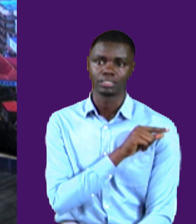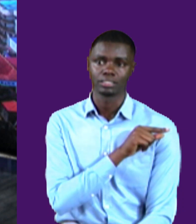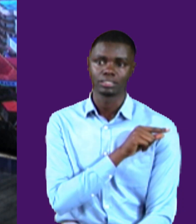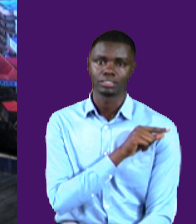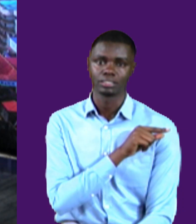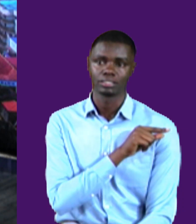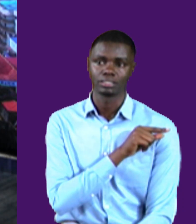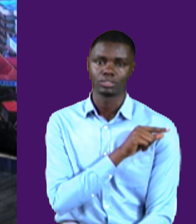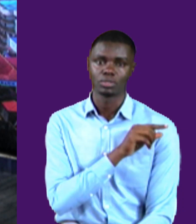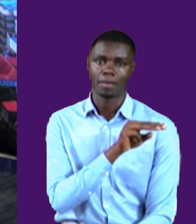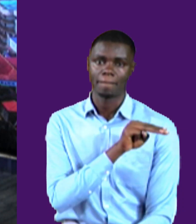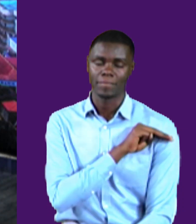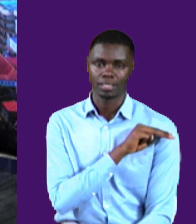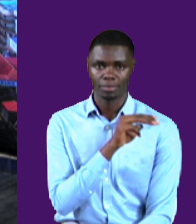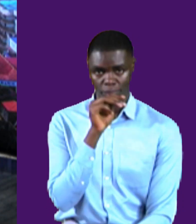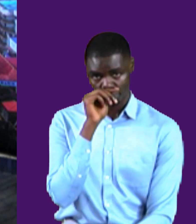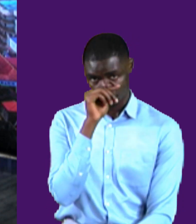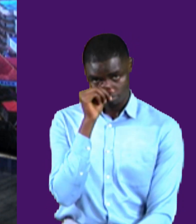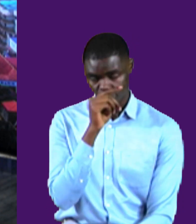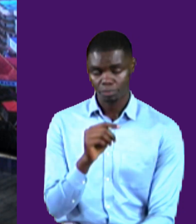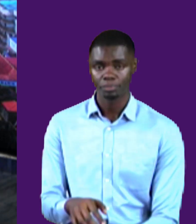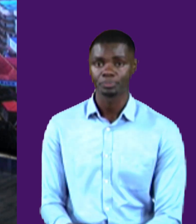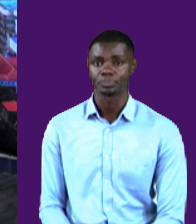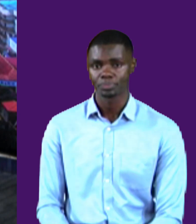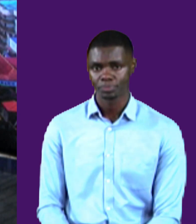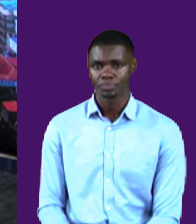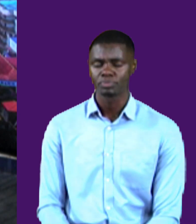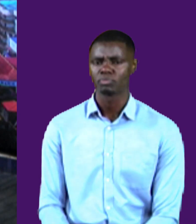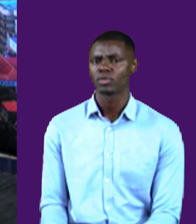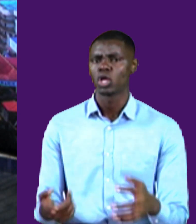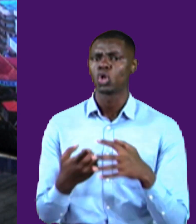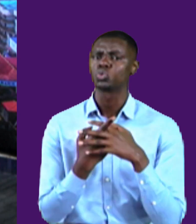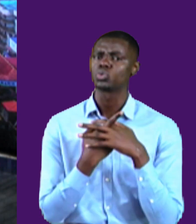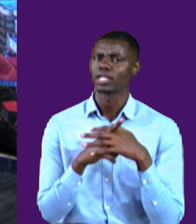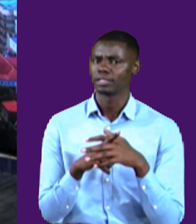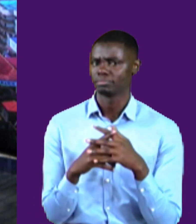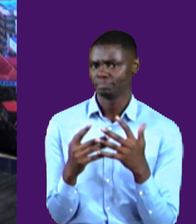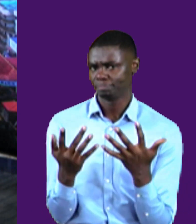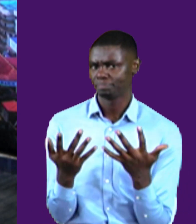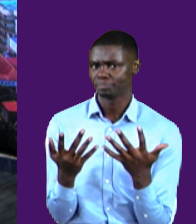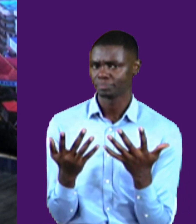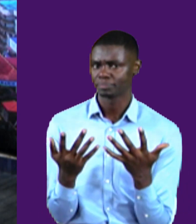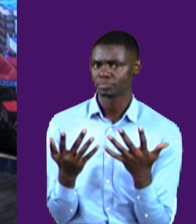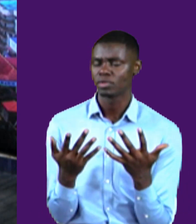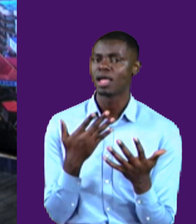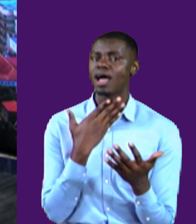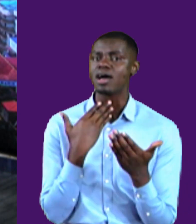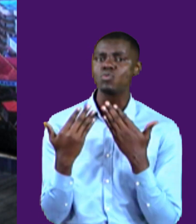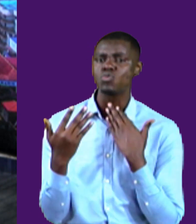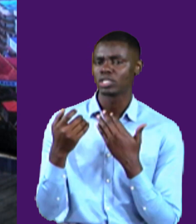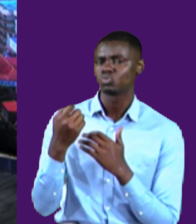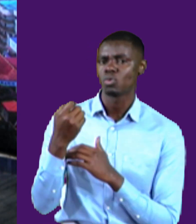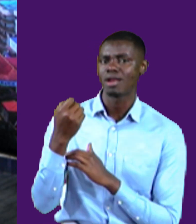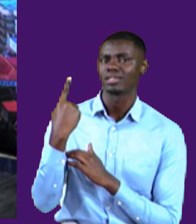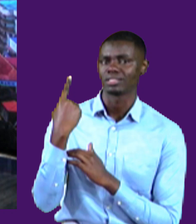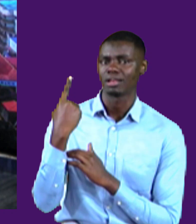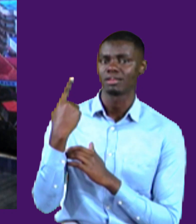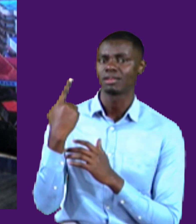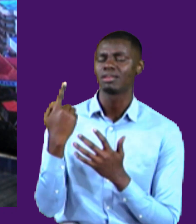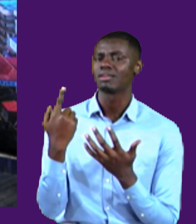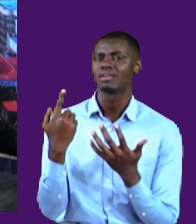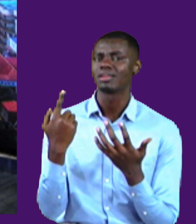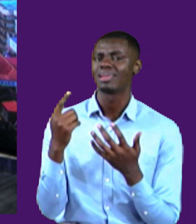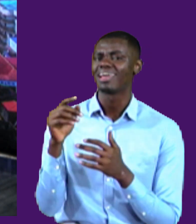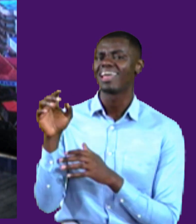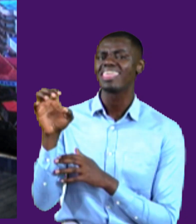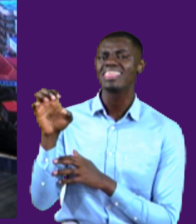interpreter is Gideon Minor. And to start with, I want us to understand what